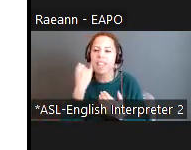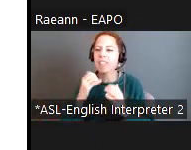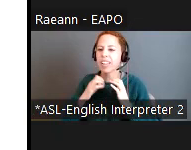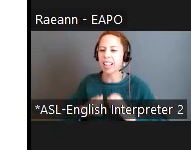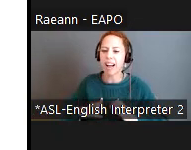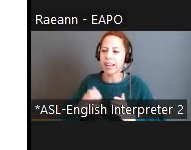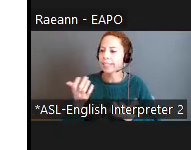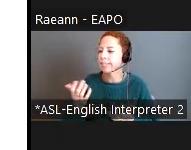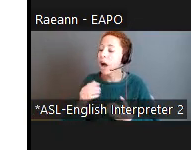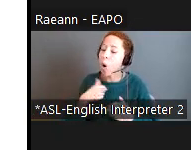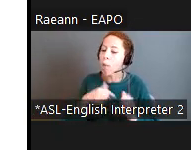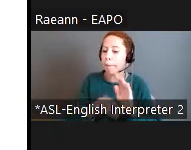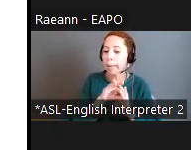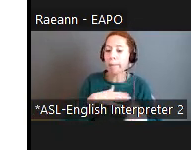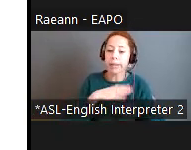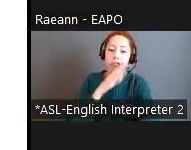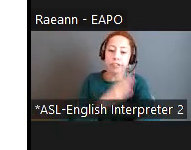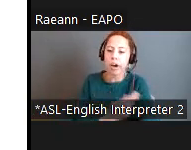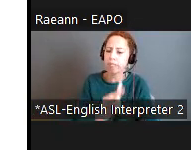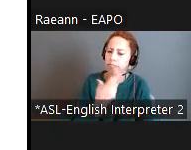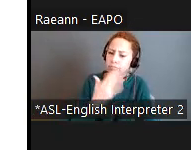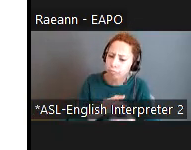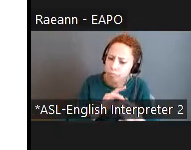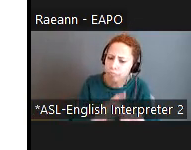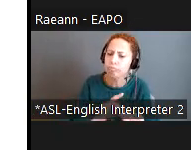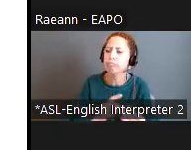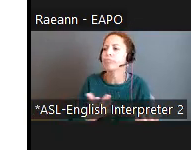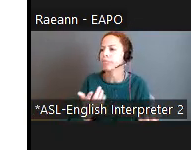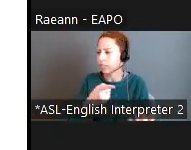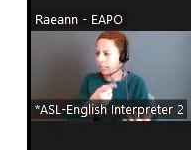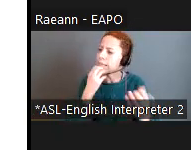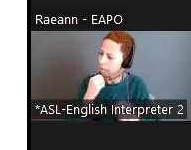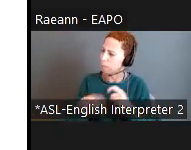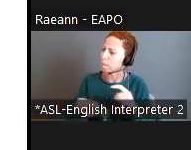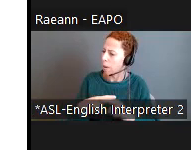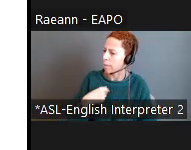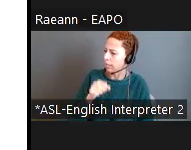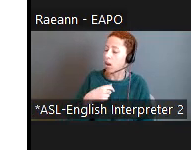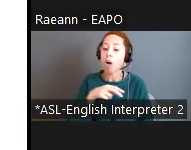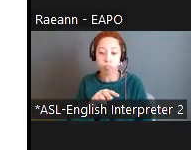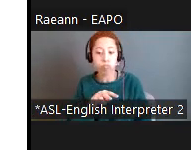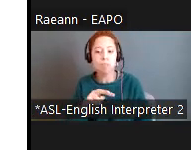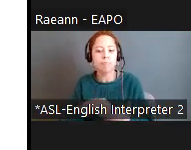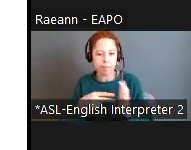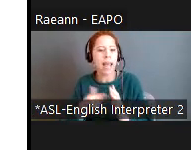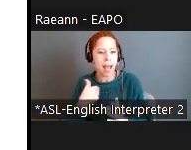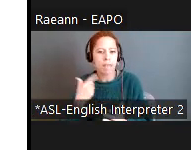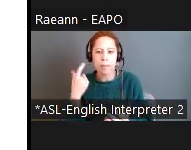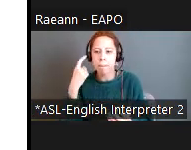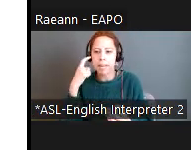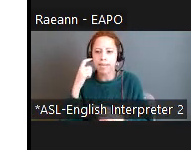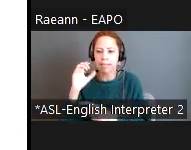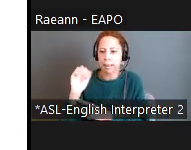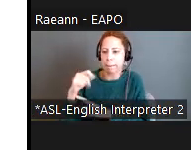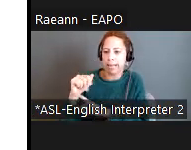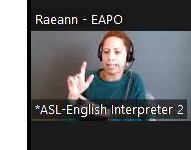my daughter, I've got a good relationship with my daughter, I know she cares about me, that shows me they have some mental capacity. If instead